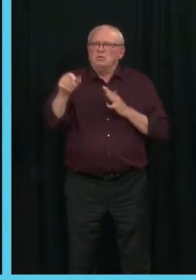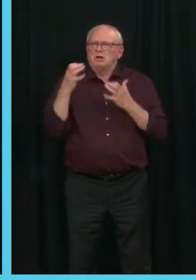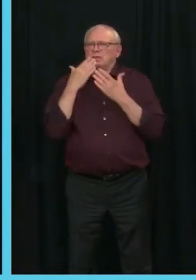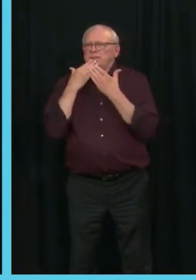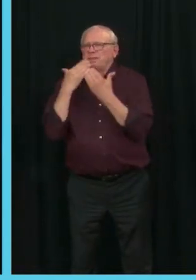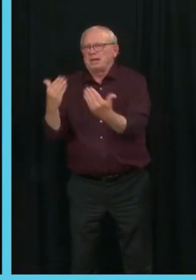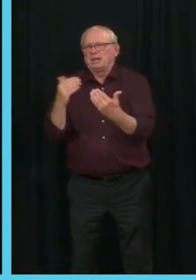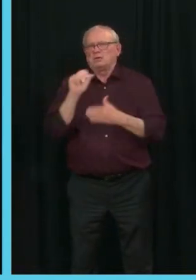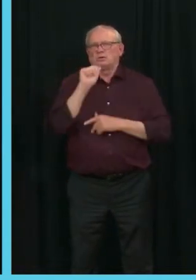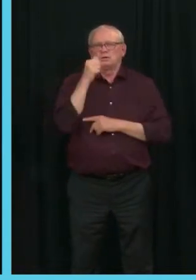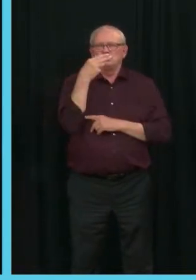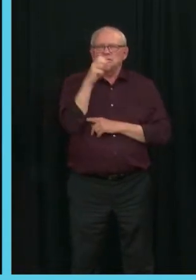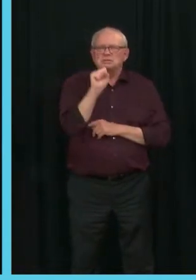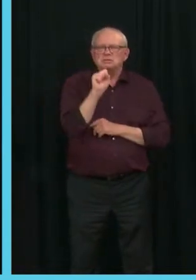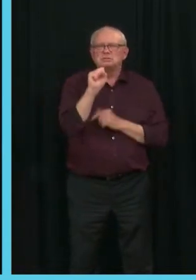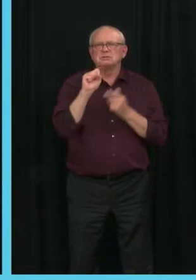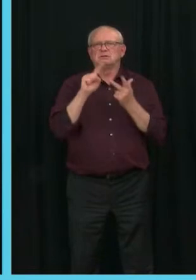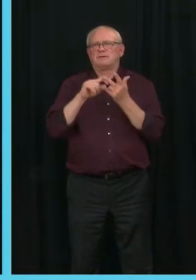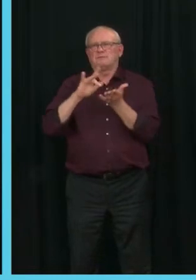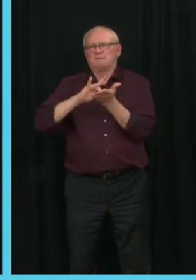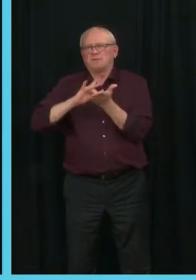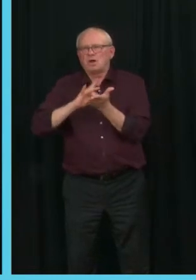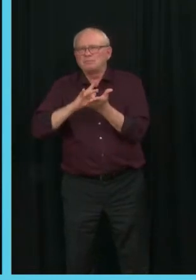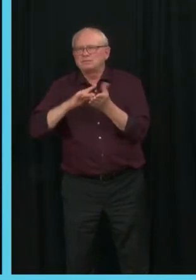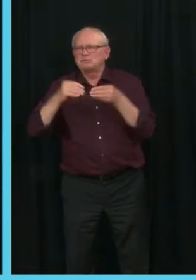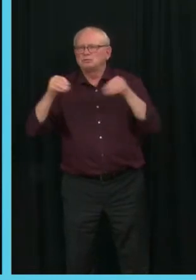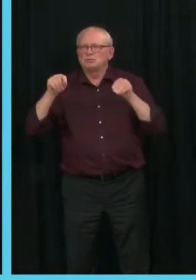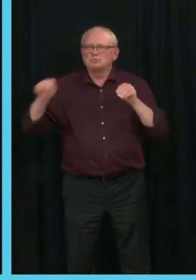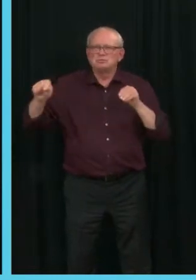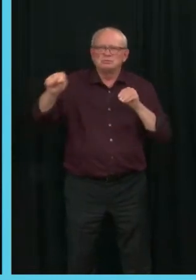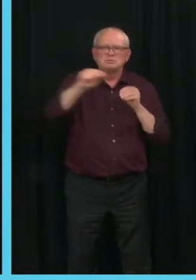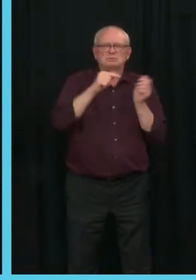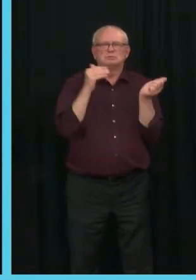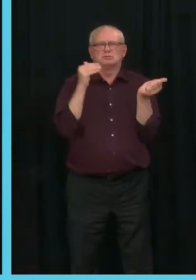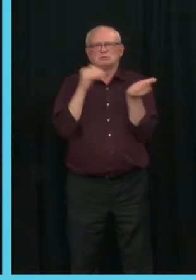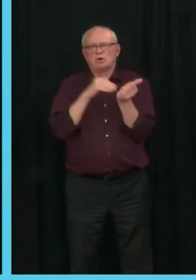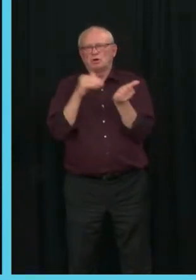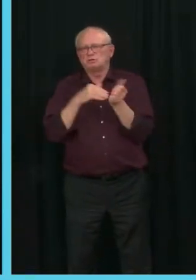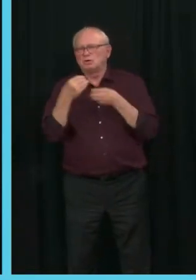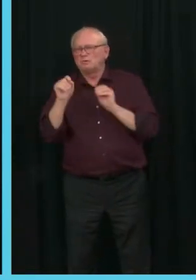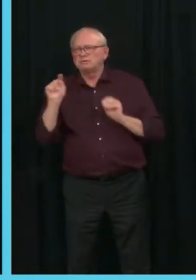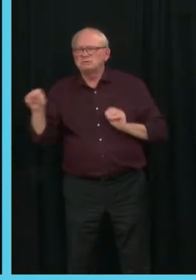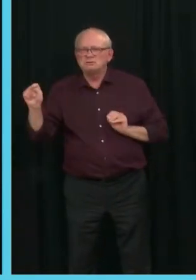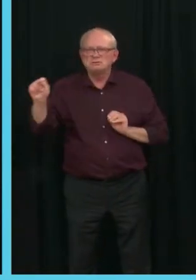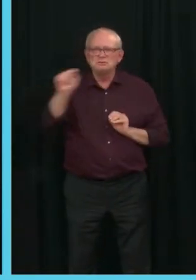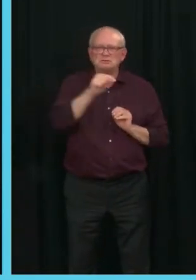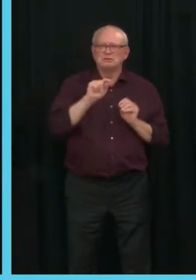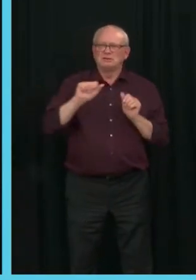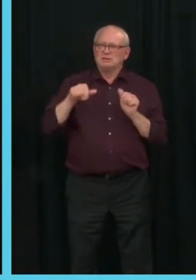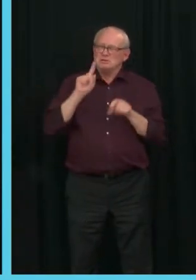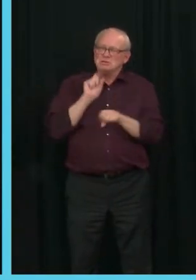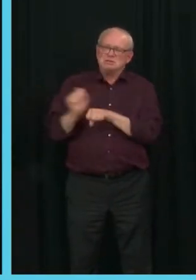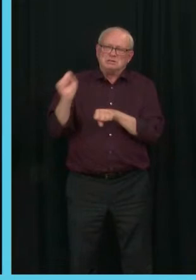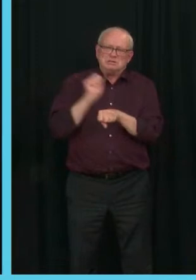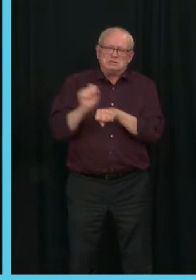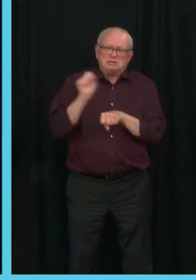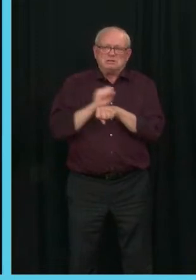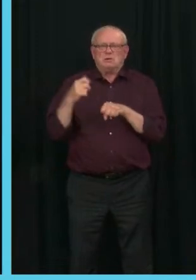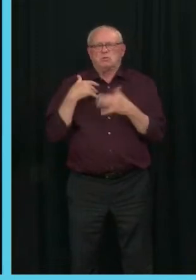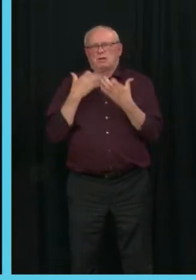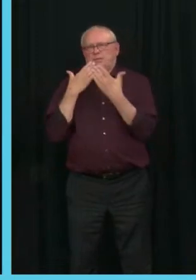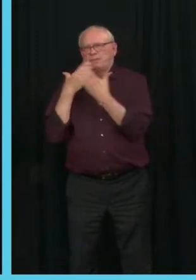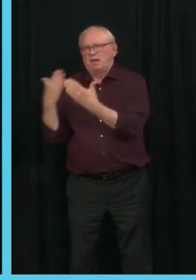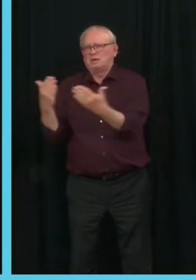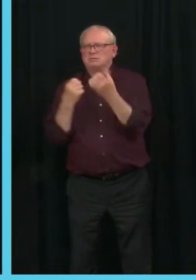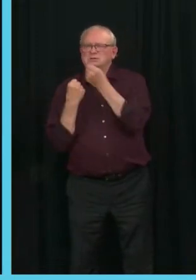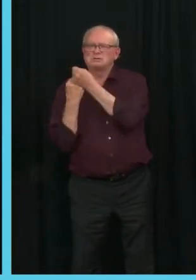AHS, our pharmacies, our physician partners for all of the work that they're doing throughout the province to help us get